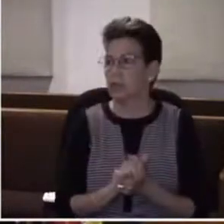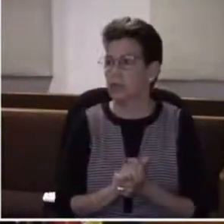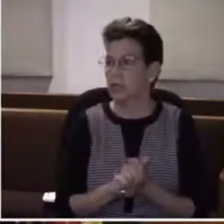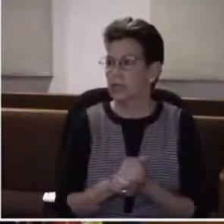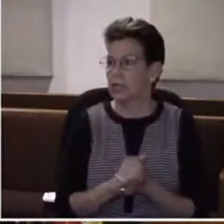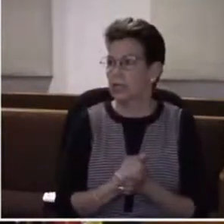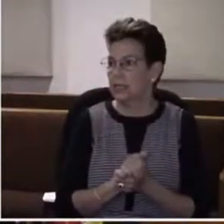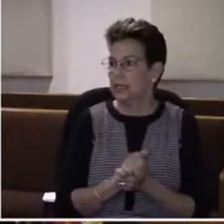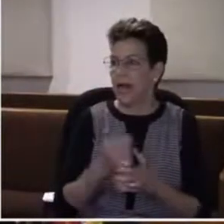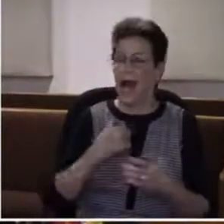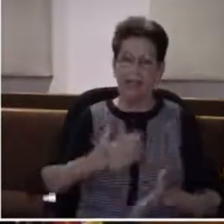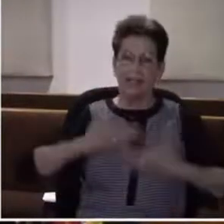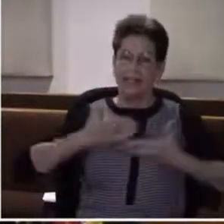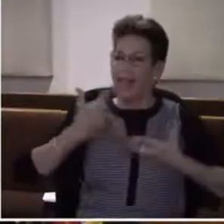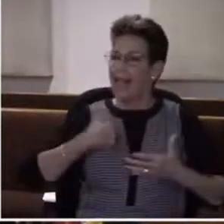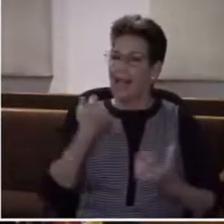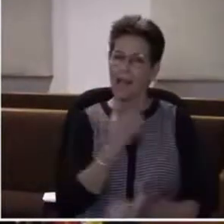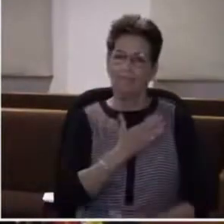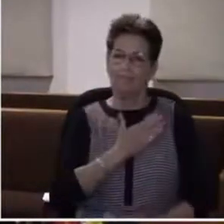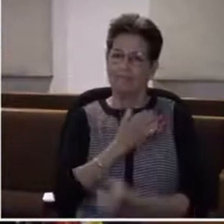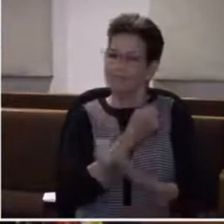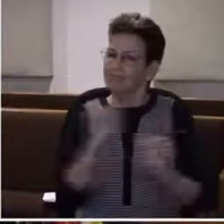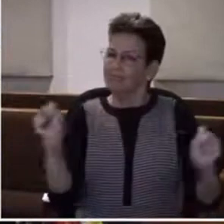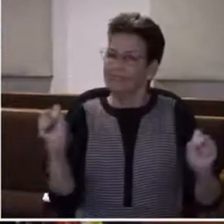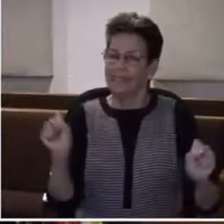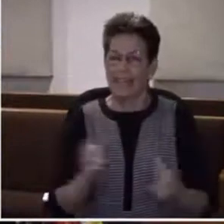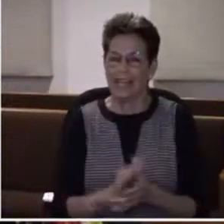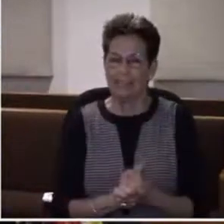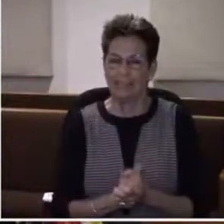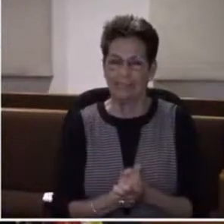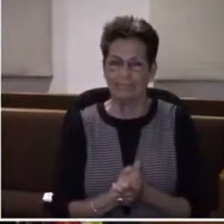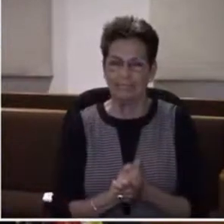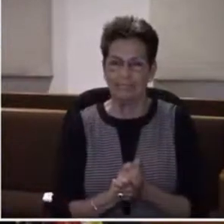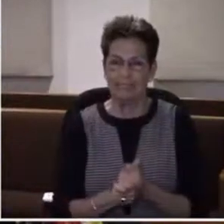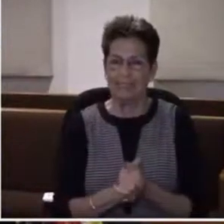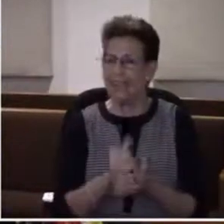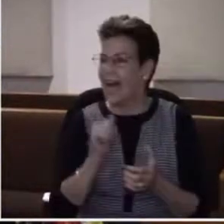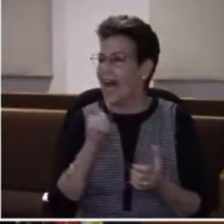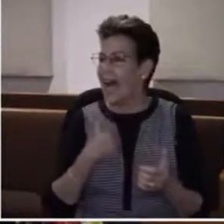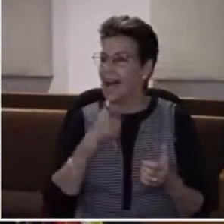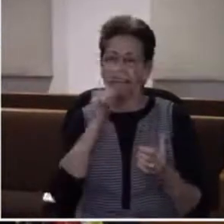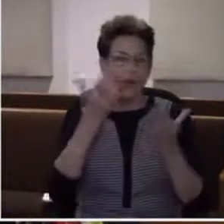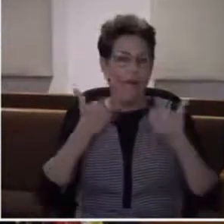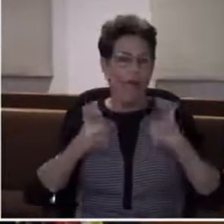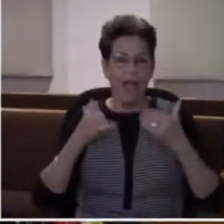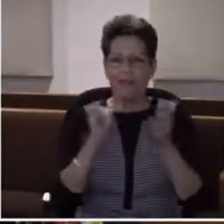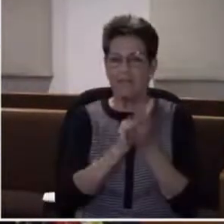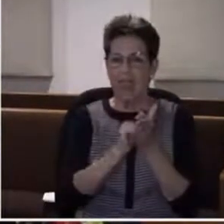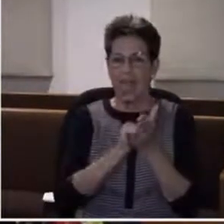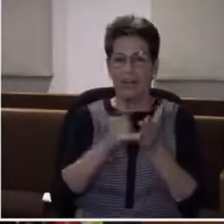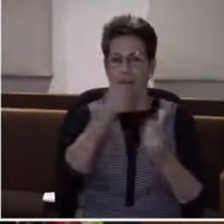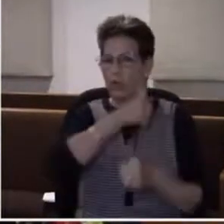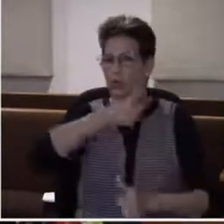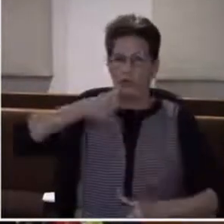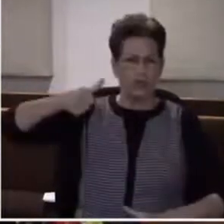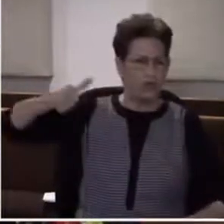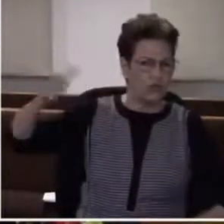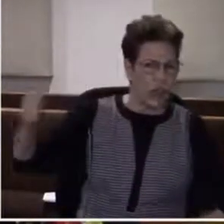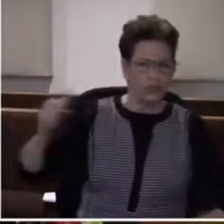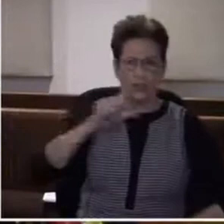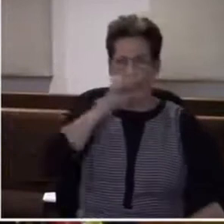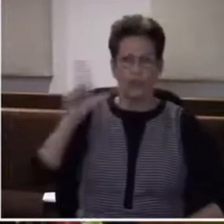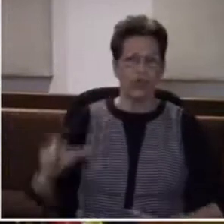you, but I'm glad I'm saved. And I'm glad that I don't have that failure in the rejection of the Lord